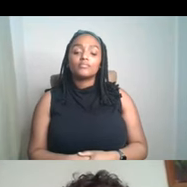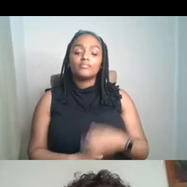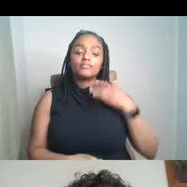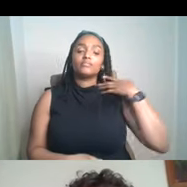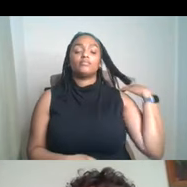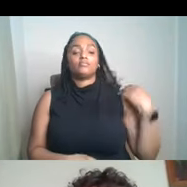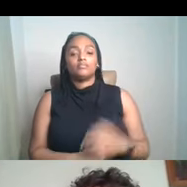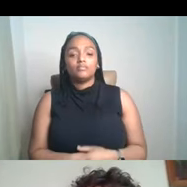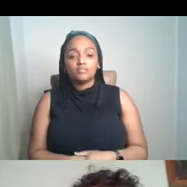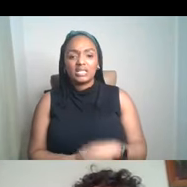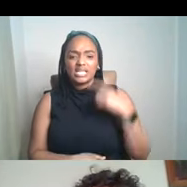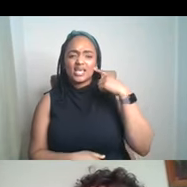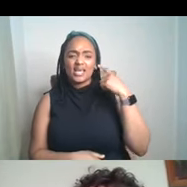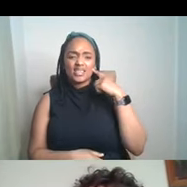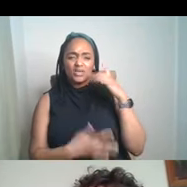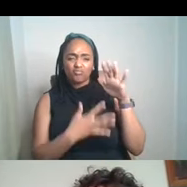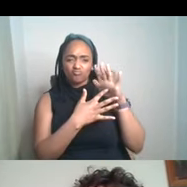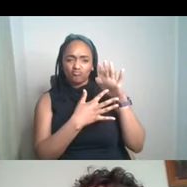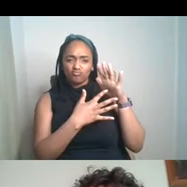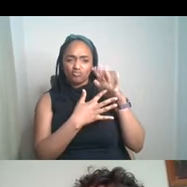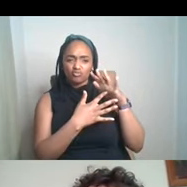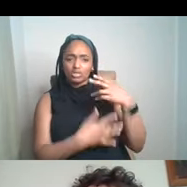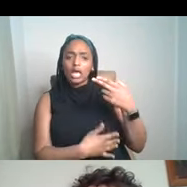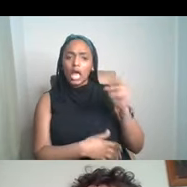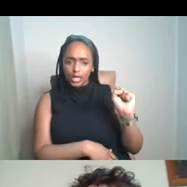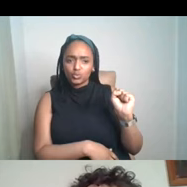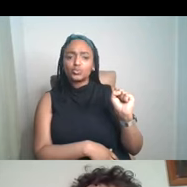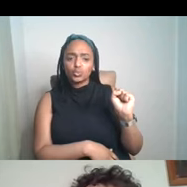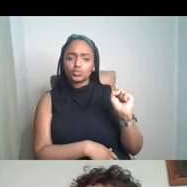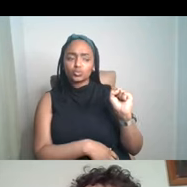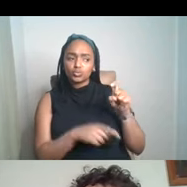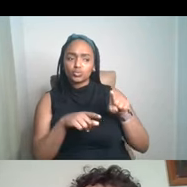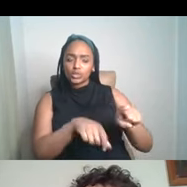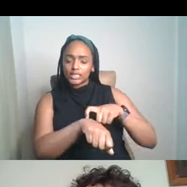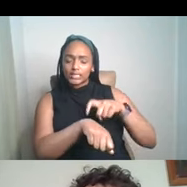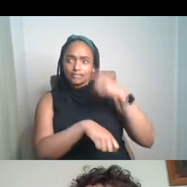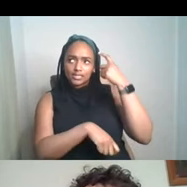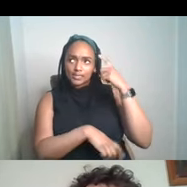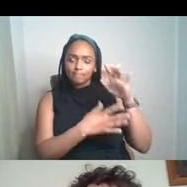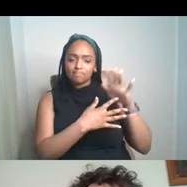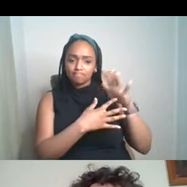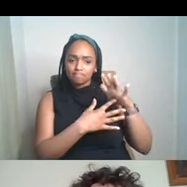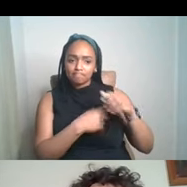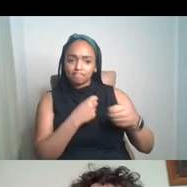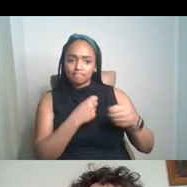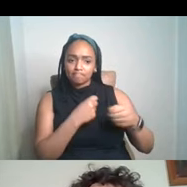I think I was a junior in high school at that time. And actually the Oakland